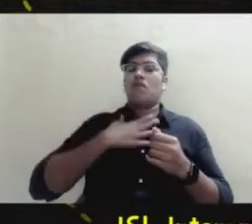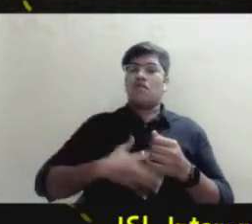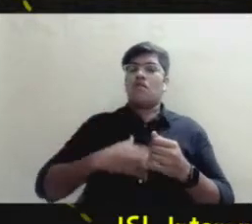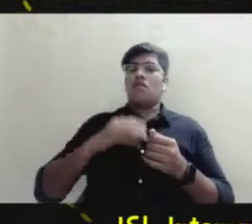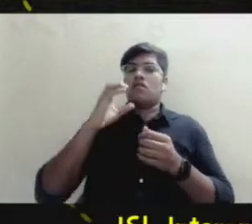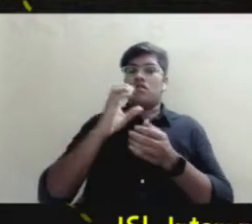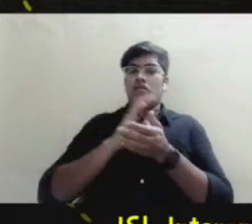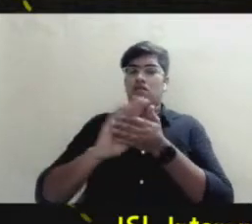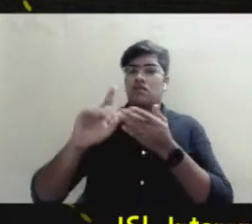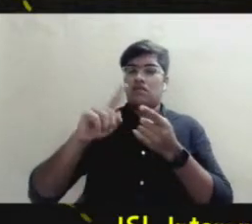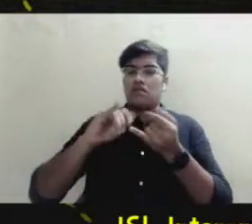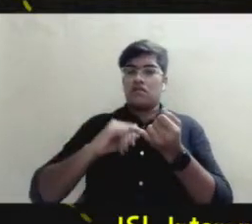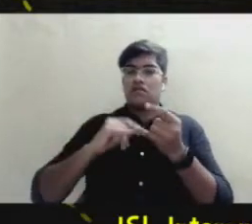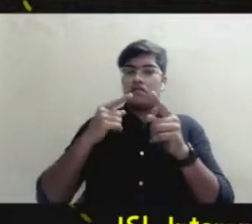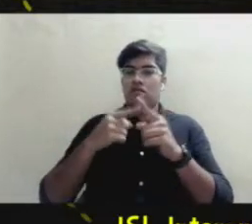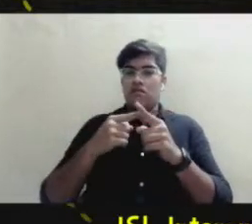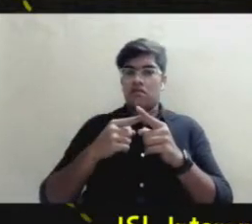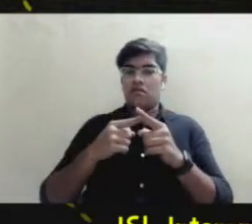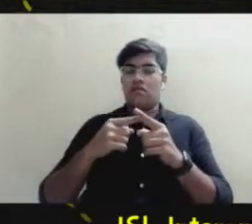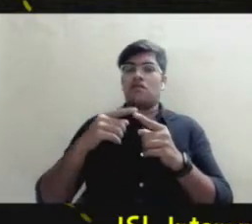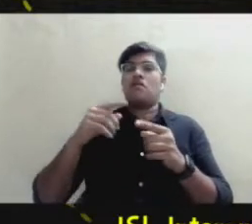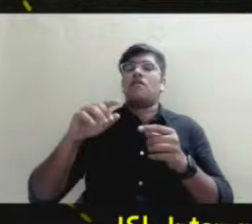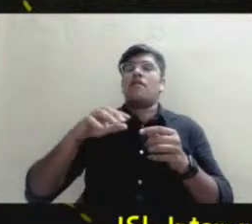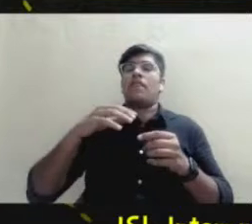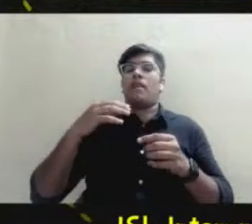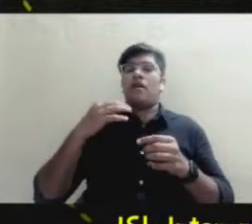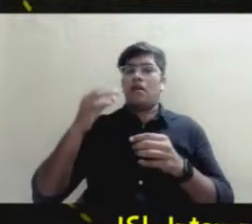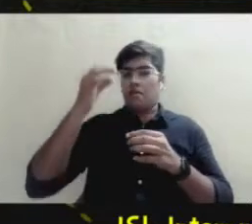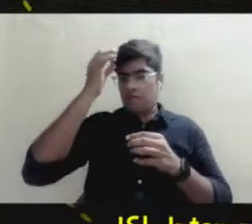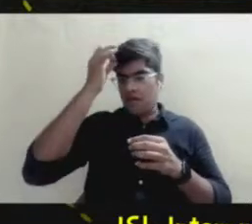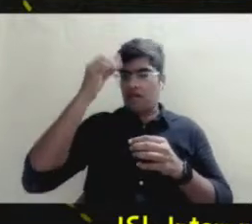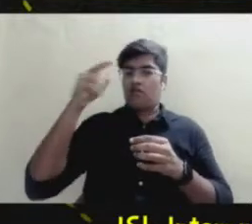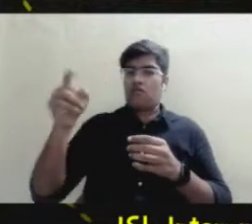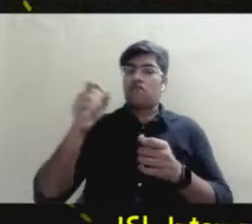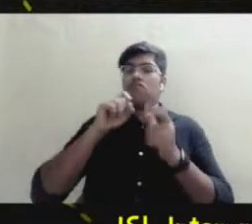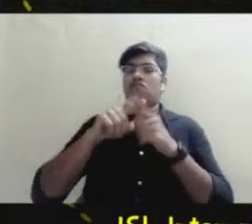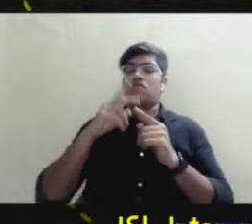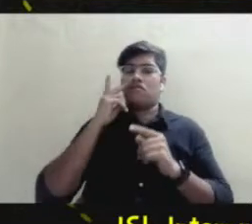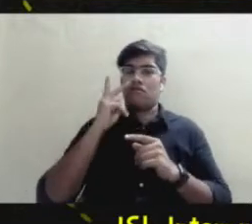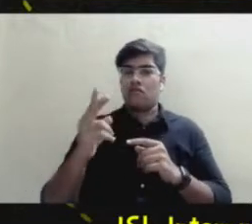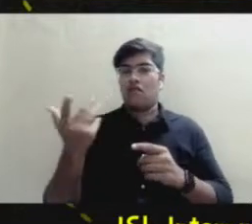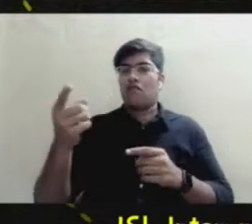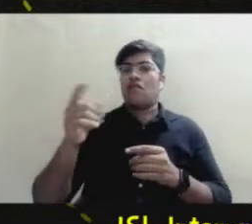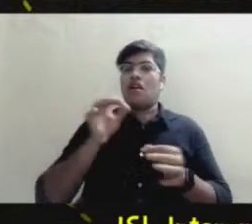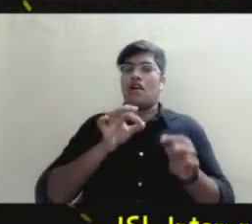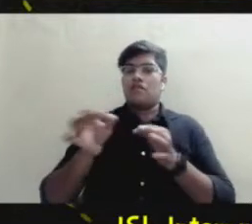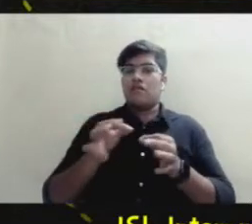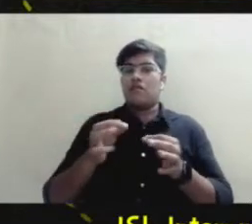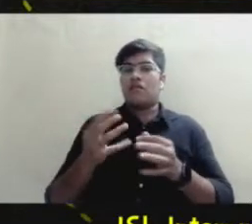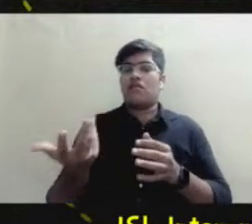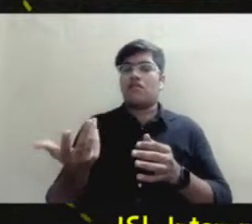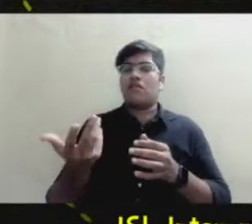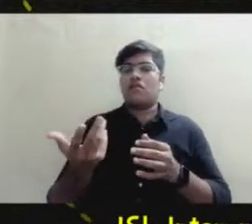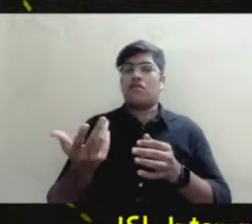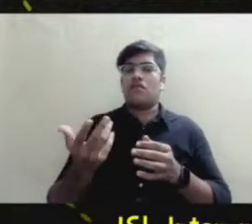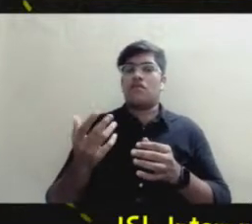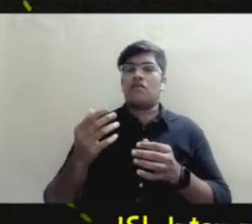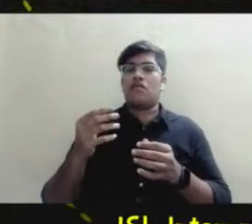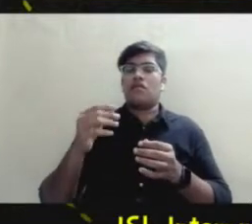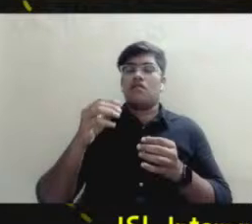a kind of a line, where the description is that of a line of bees